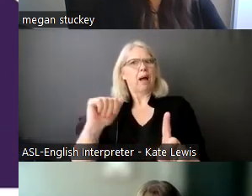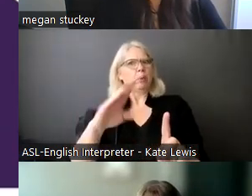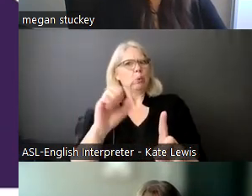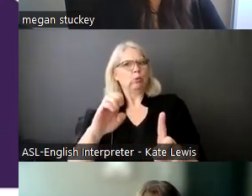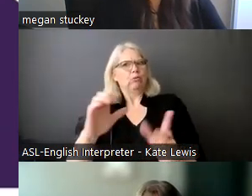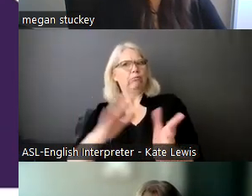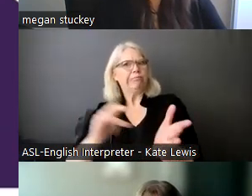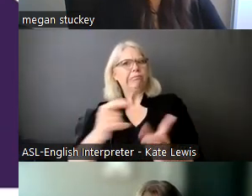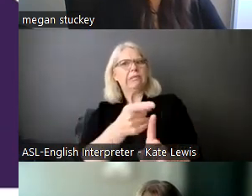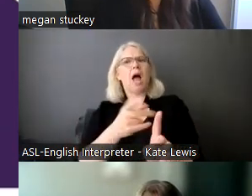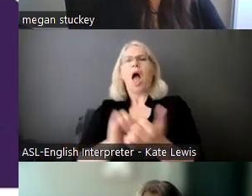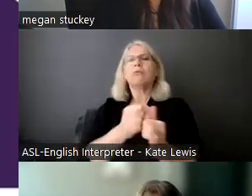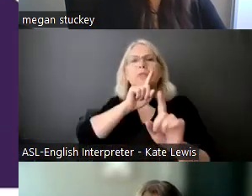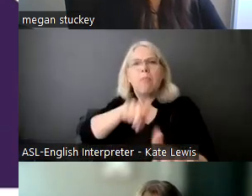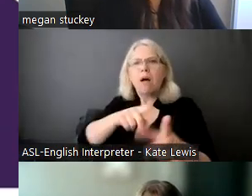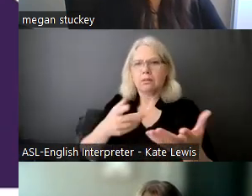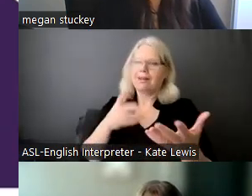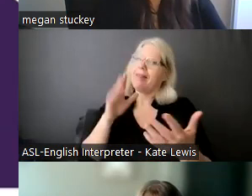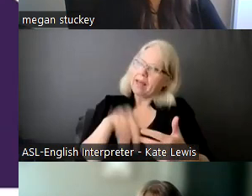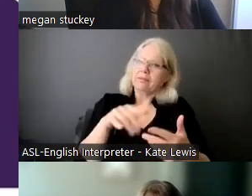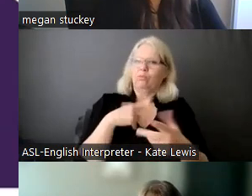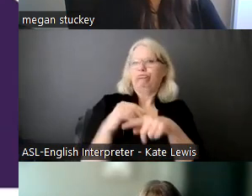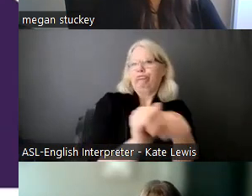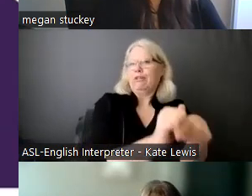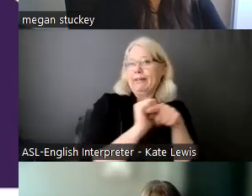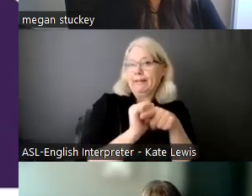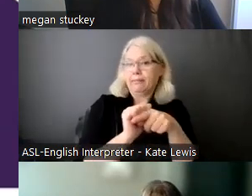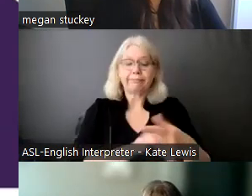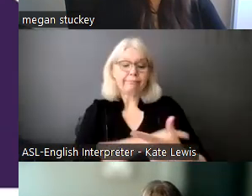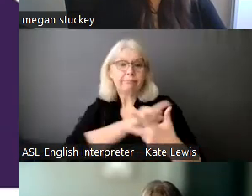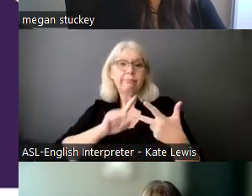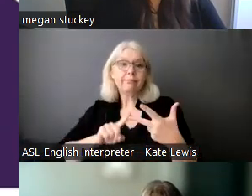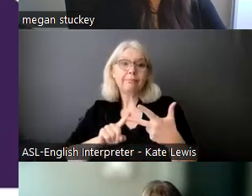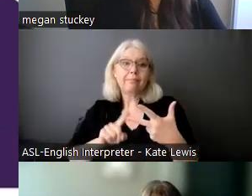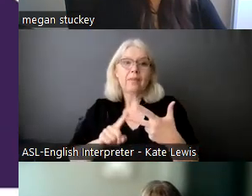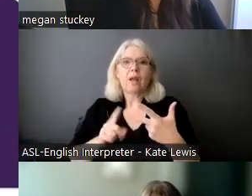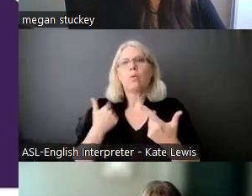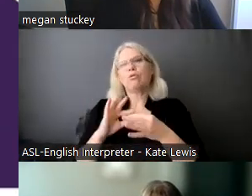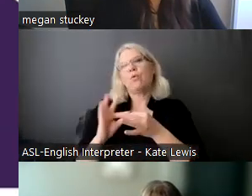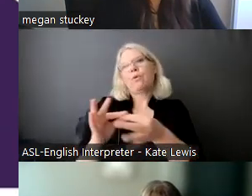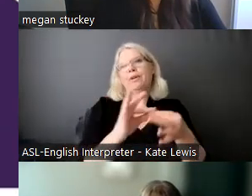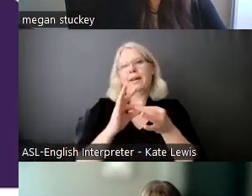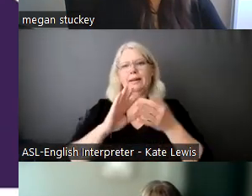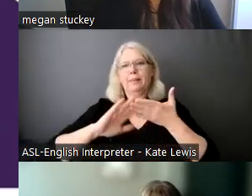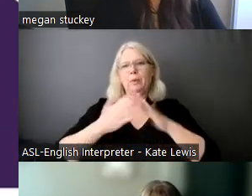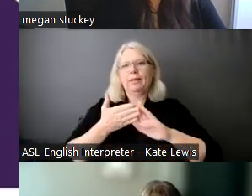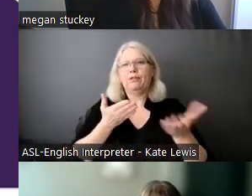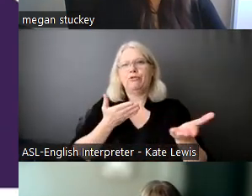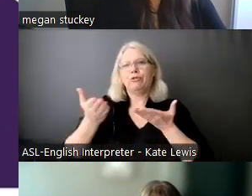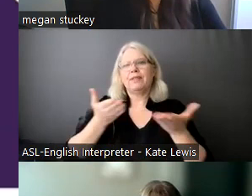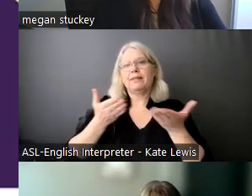of our community service providers, because we know by strengthening communities across our province and